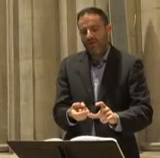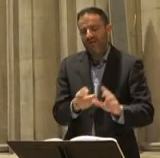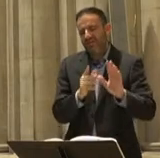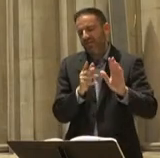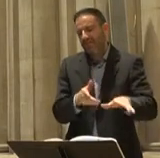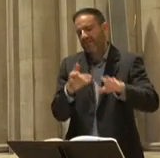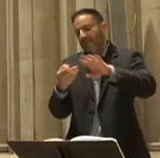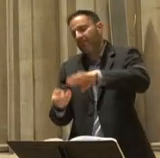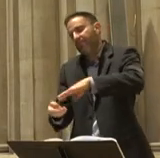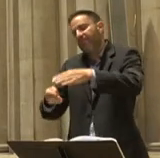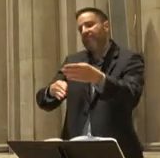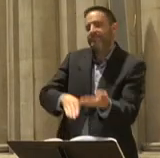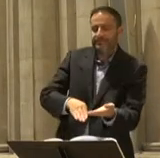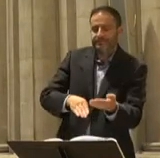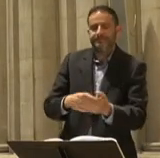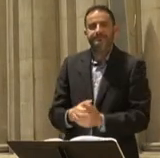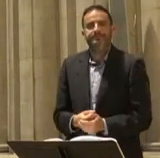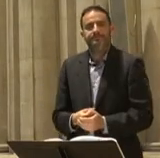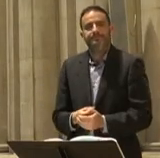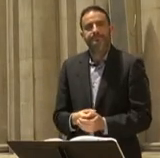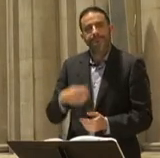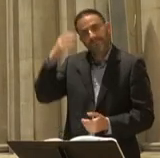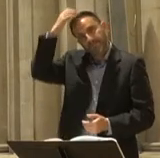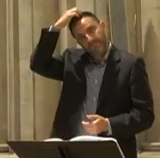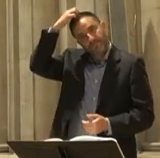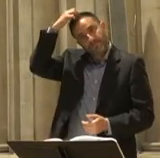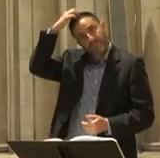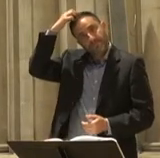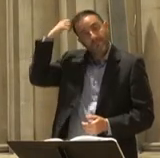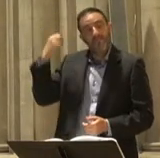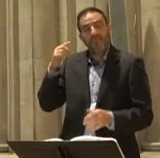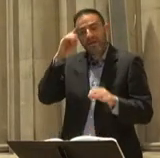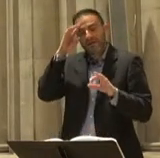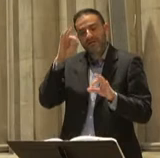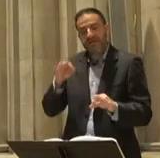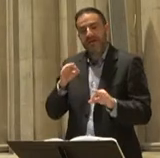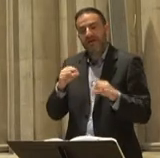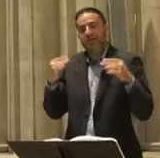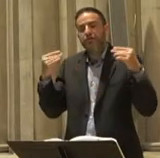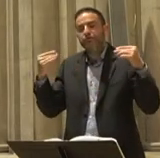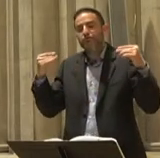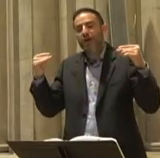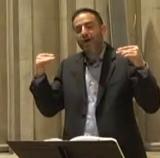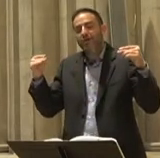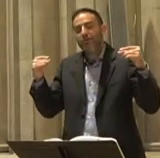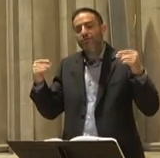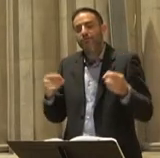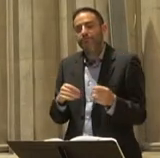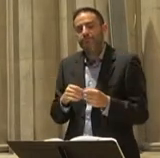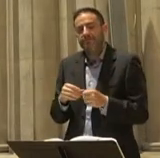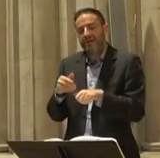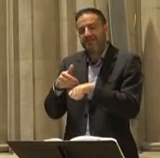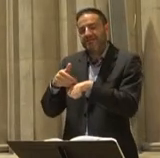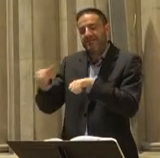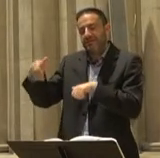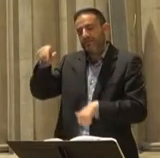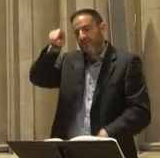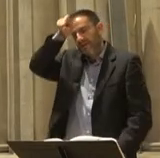dead, and then decide to sell him to Midianite traders and send him into